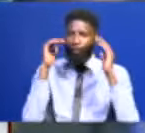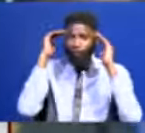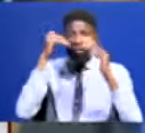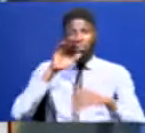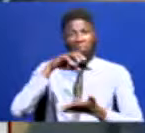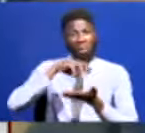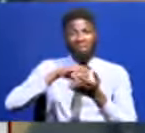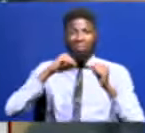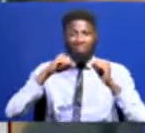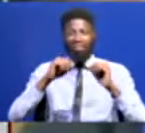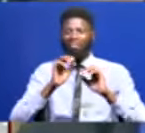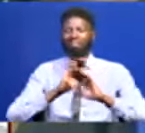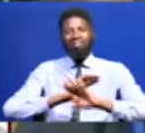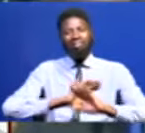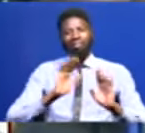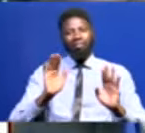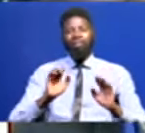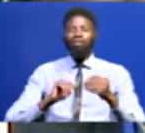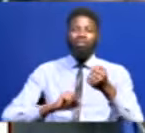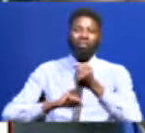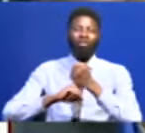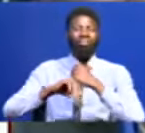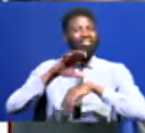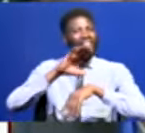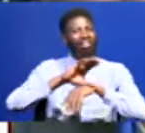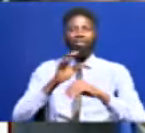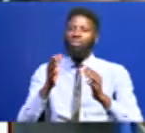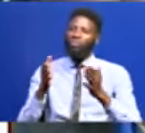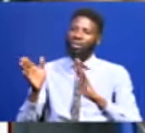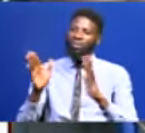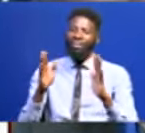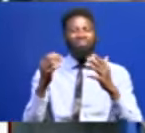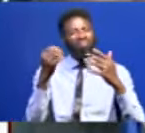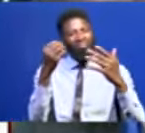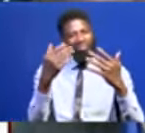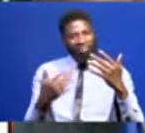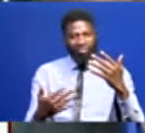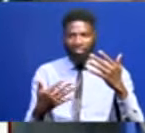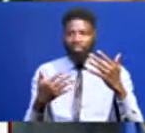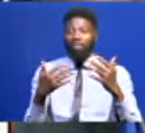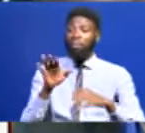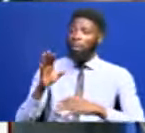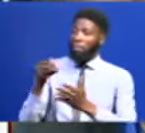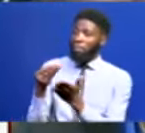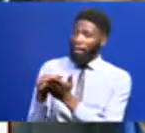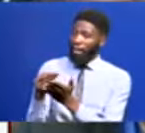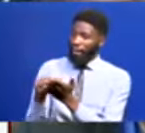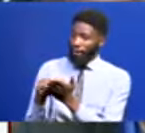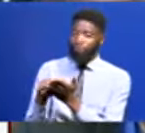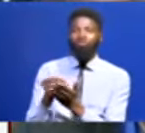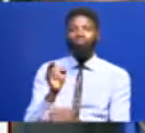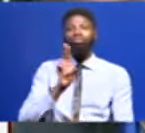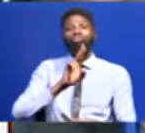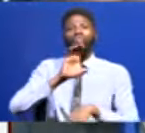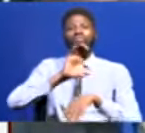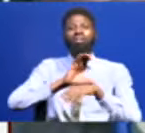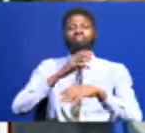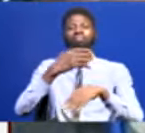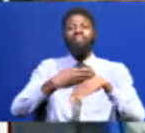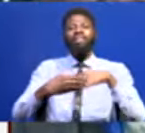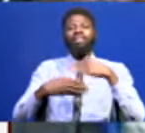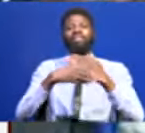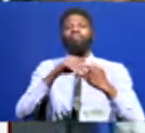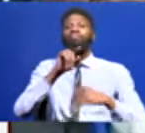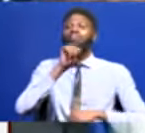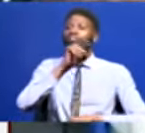great support to the church in various ways, which included spending her money in building churches,